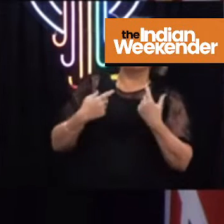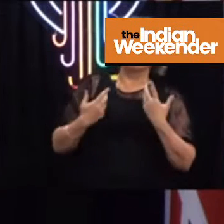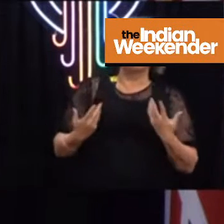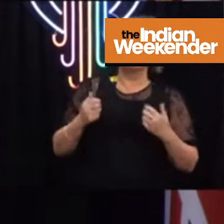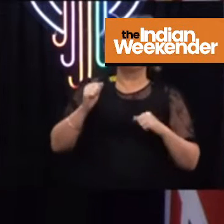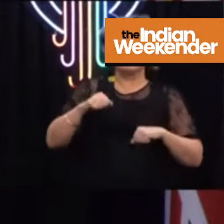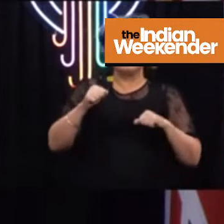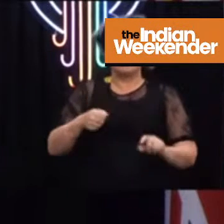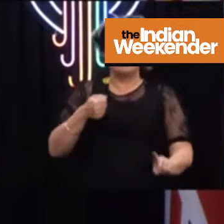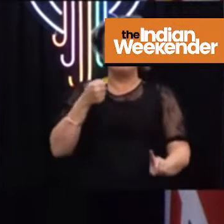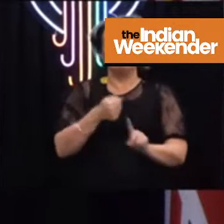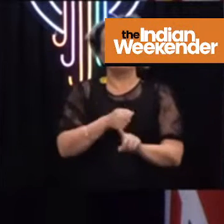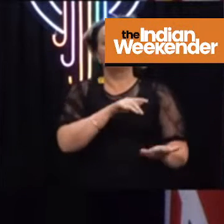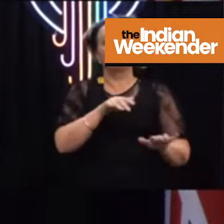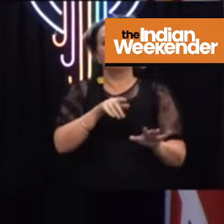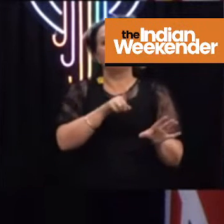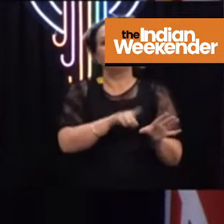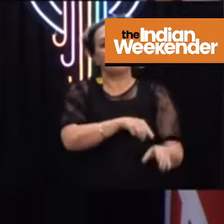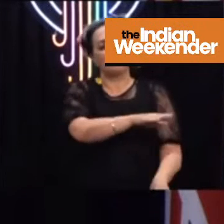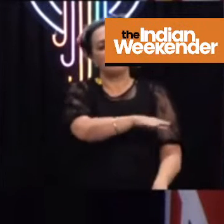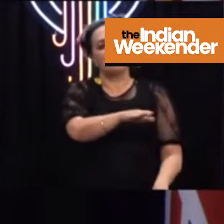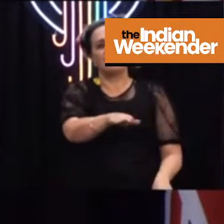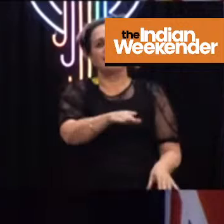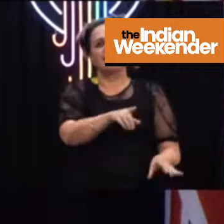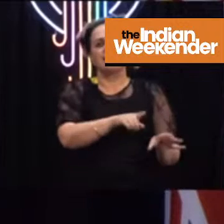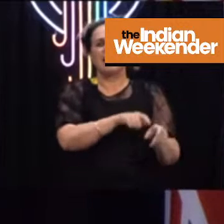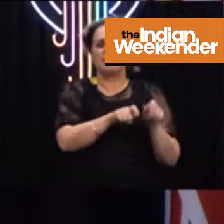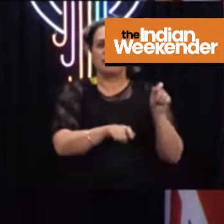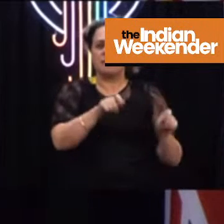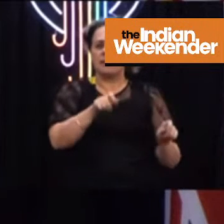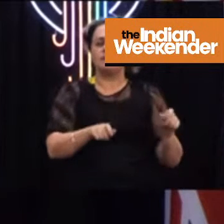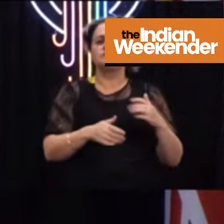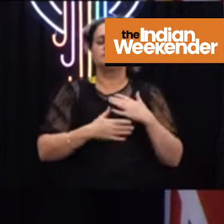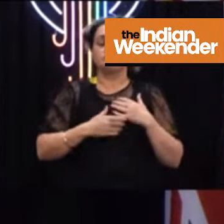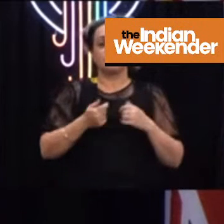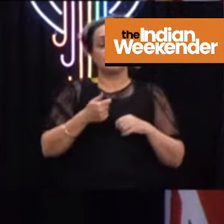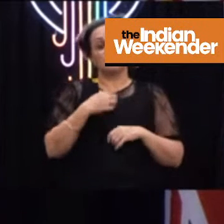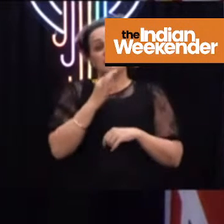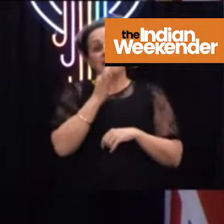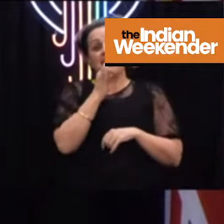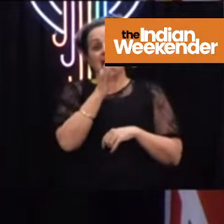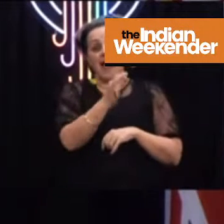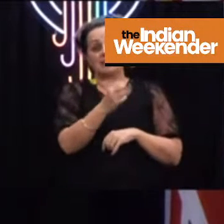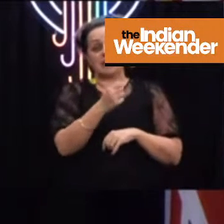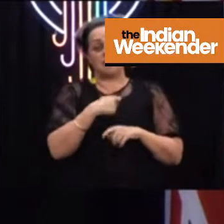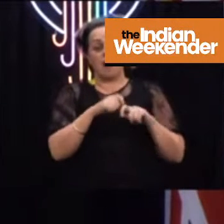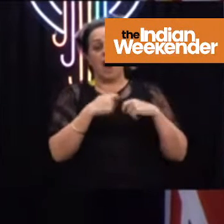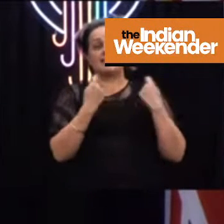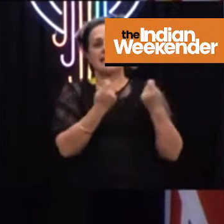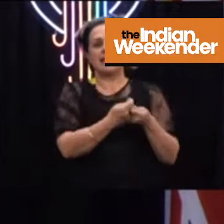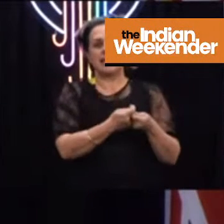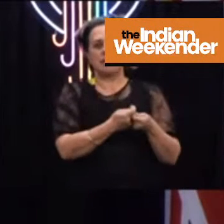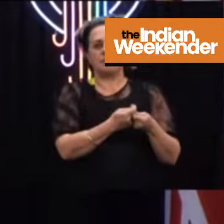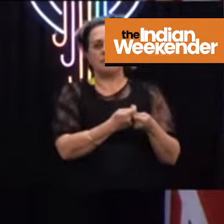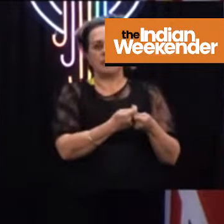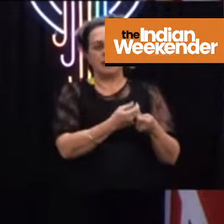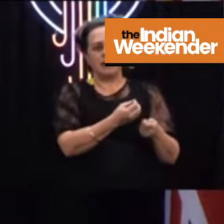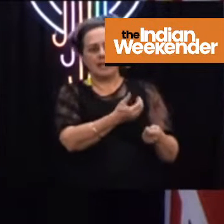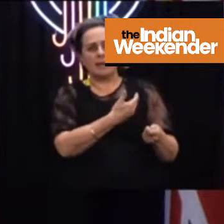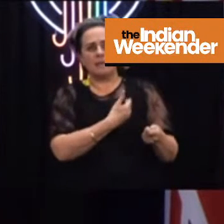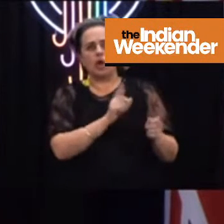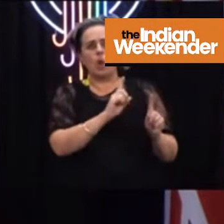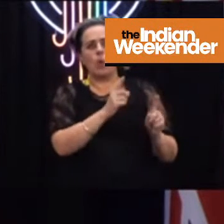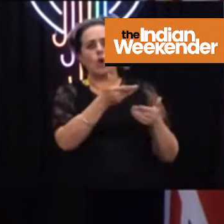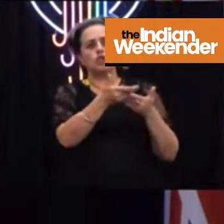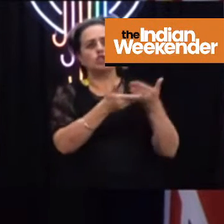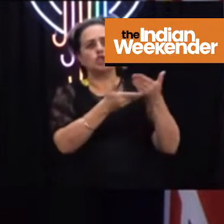really impacting on young people there. What I have been asking and been getting from my team is a readout on what service usage